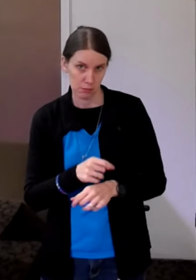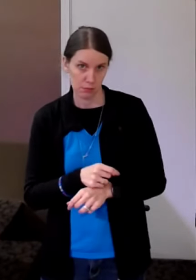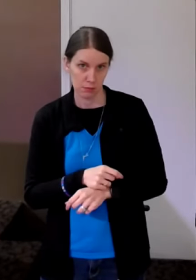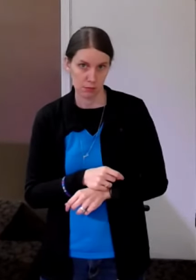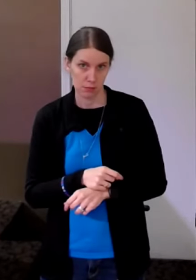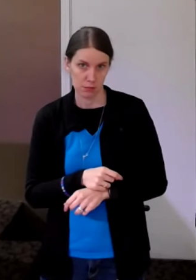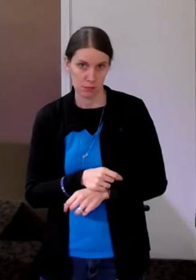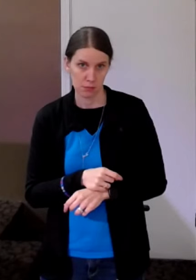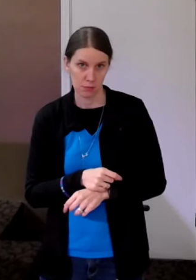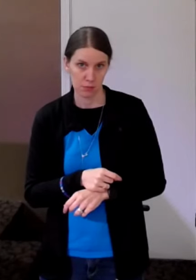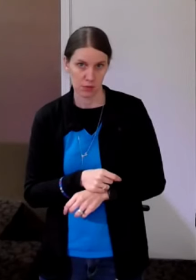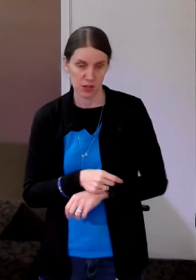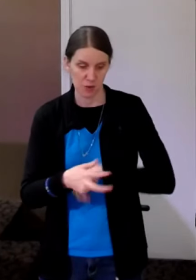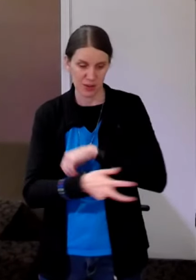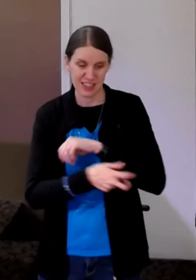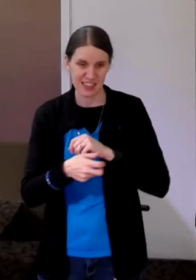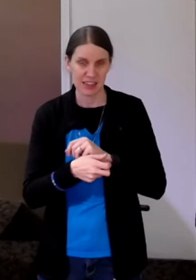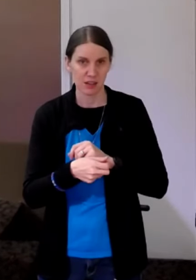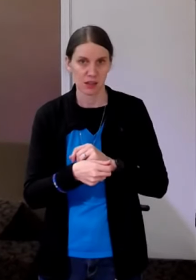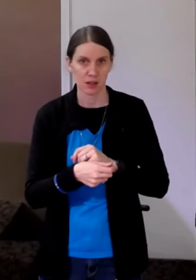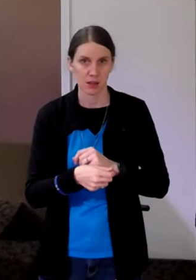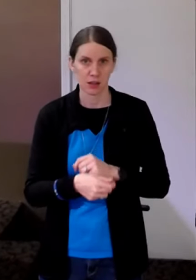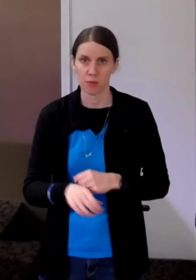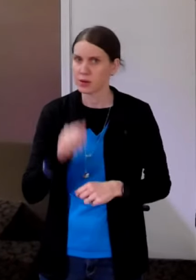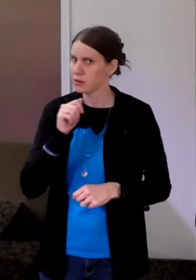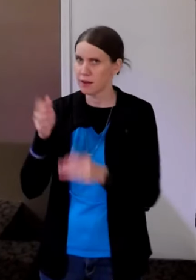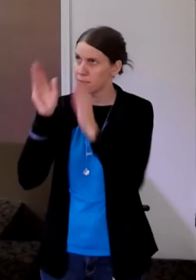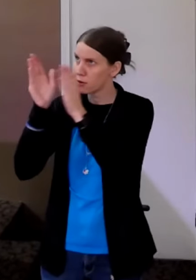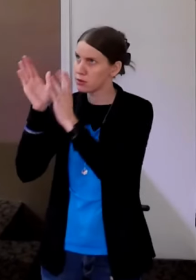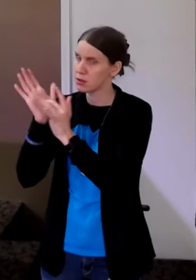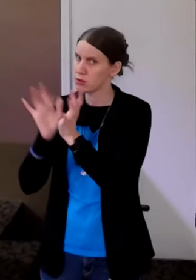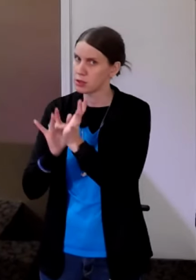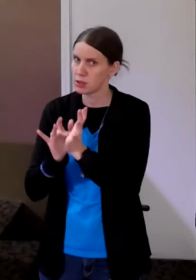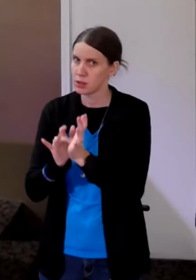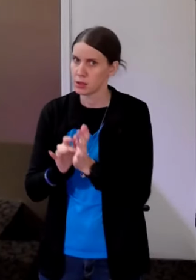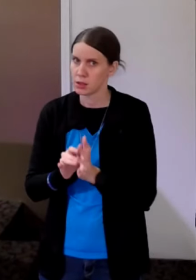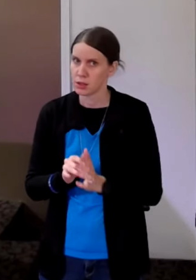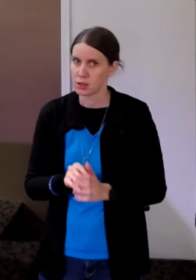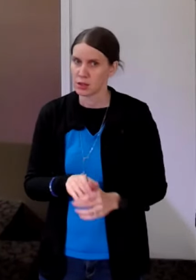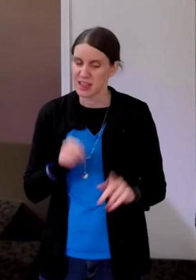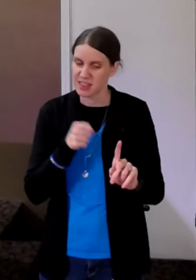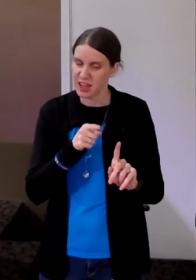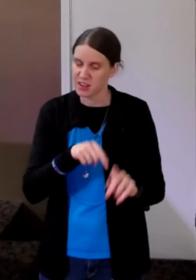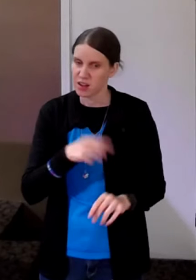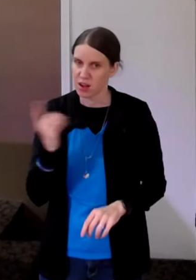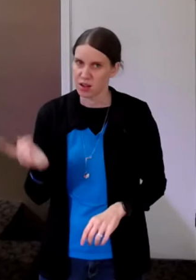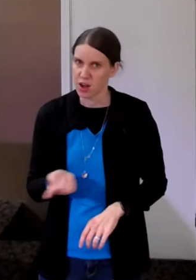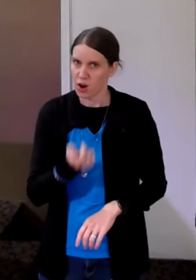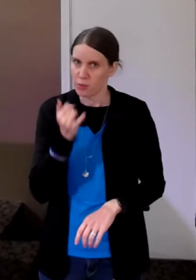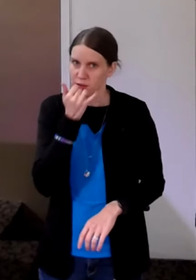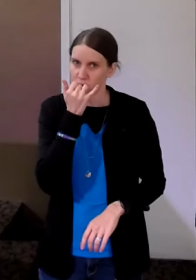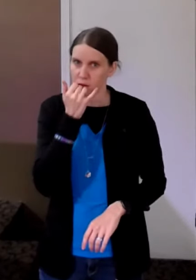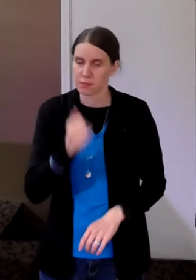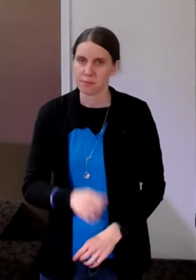And what we want when we take our eyes off Jesus is almost always